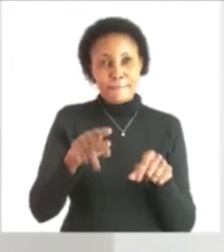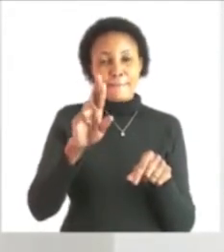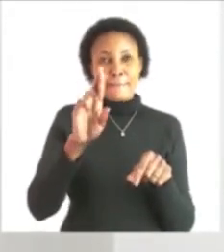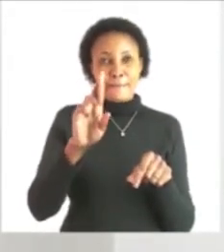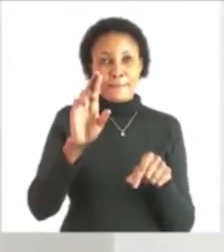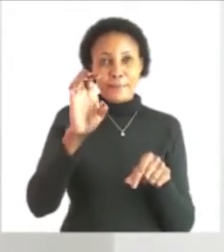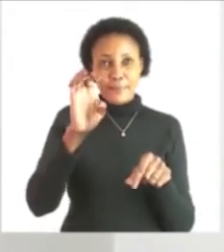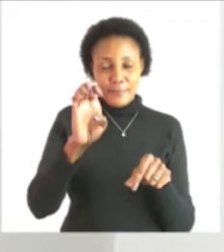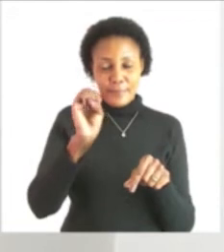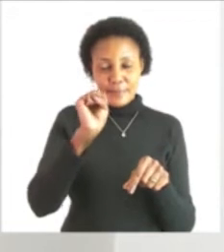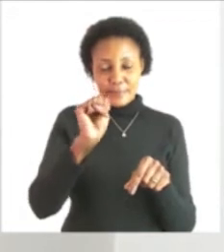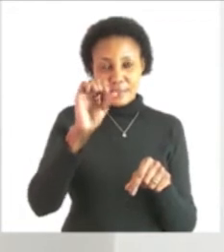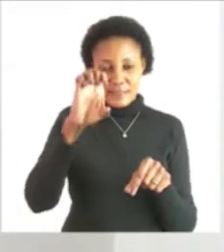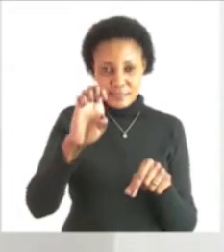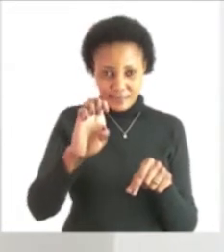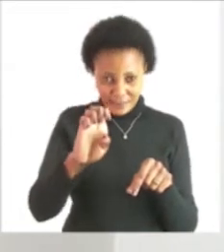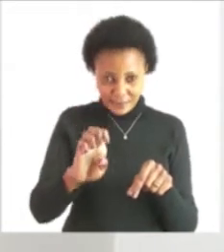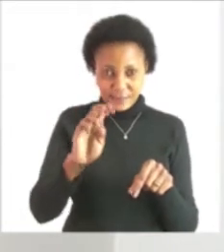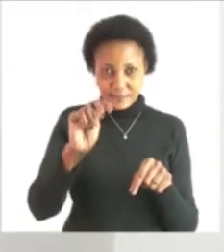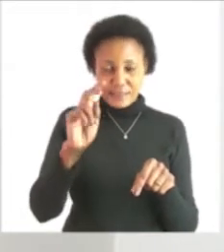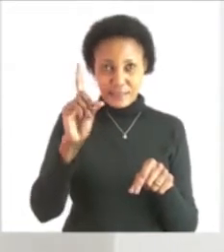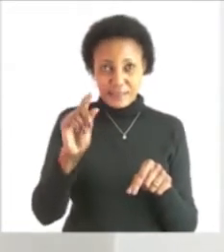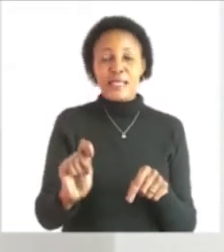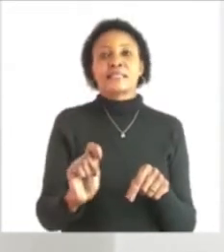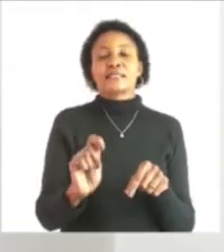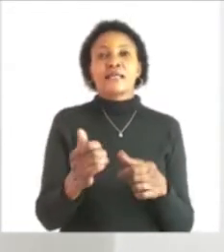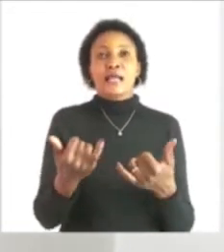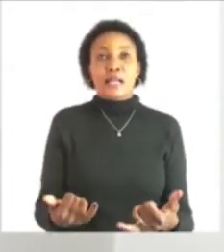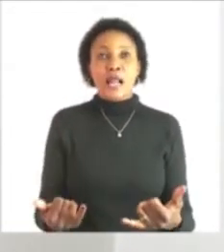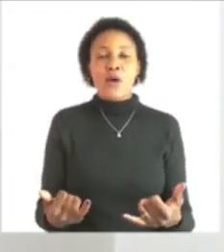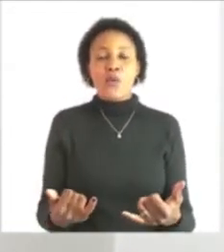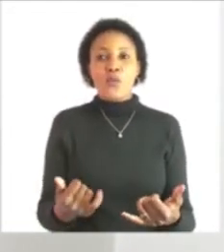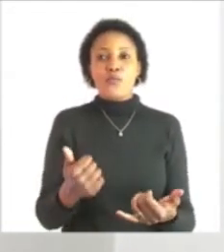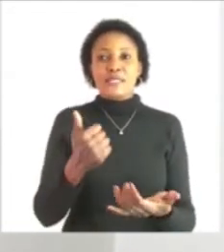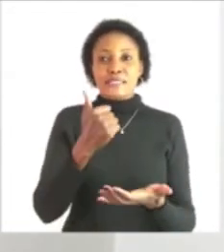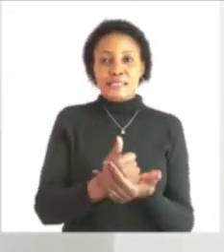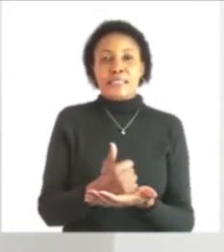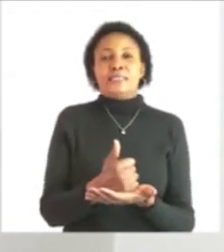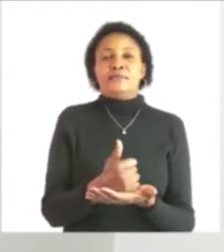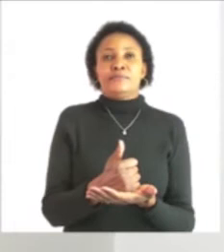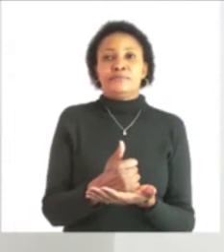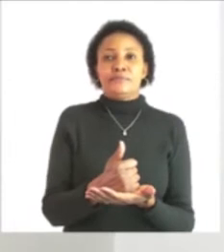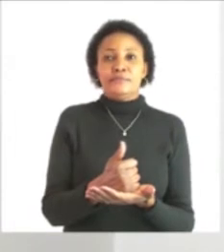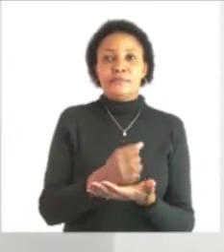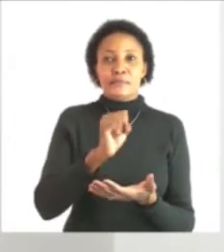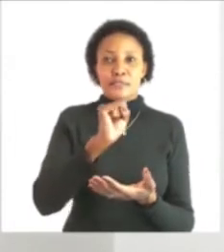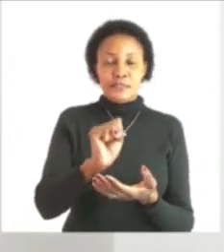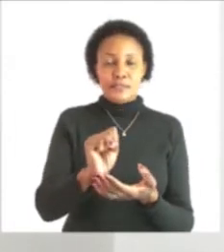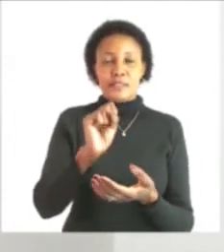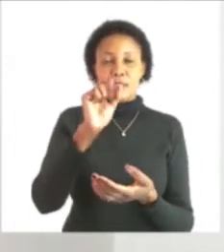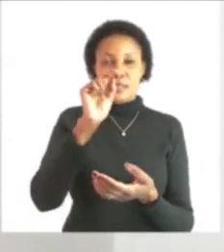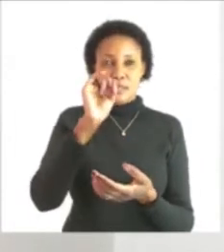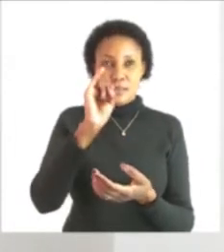Presently, we are sitting. It's always best to start with the present tense.